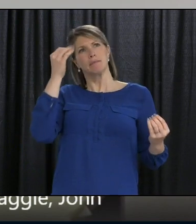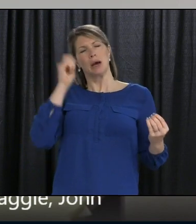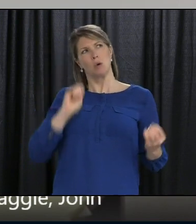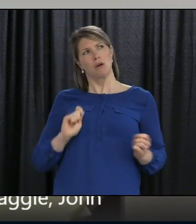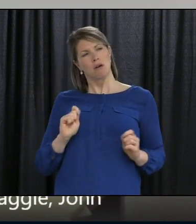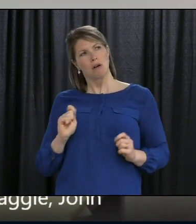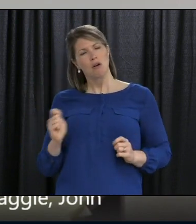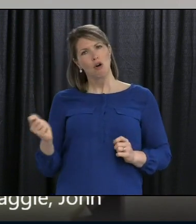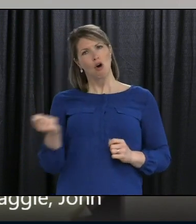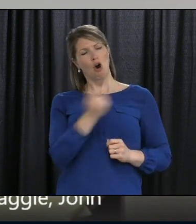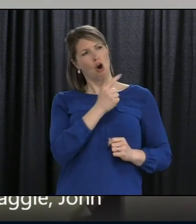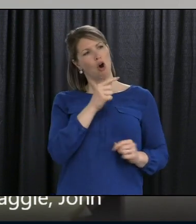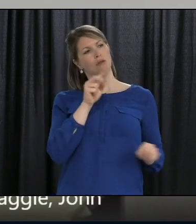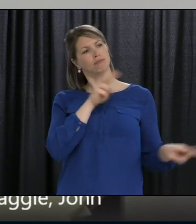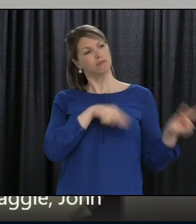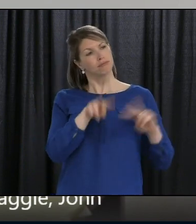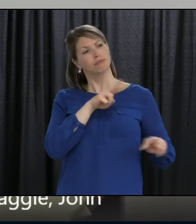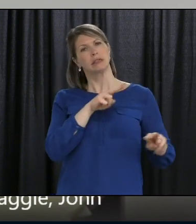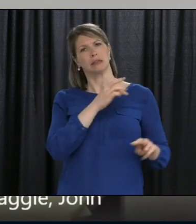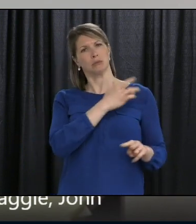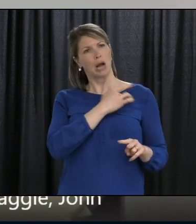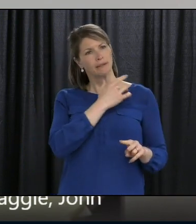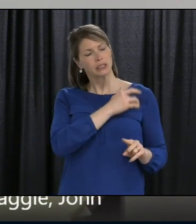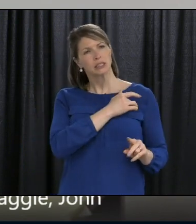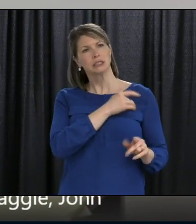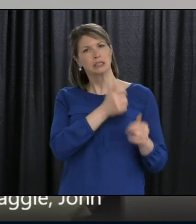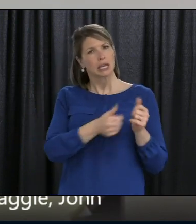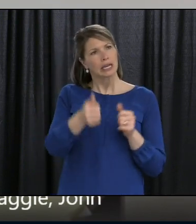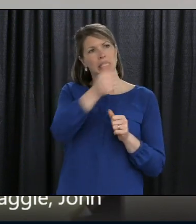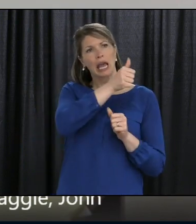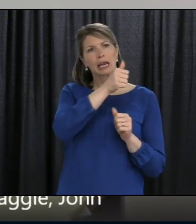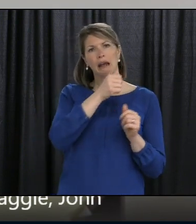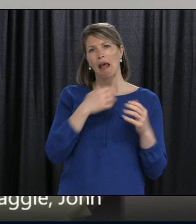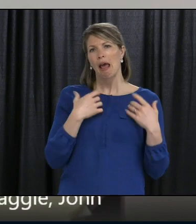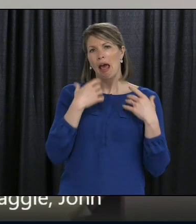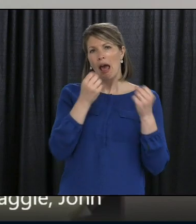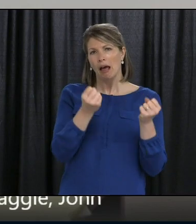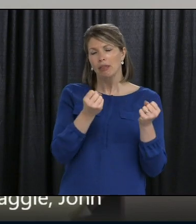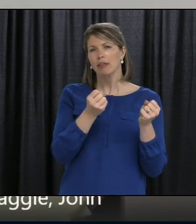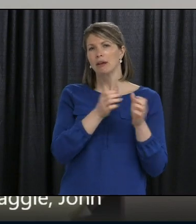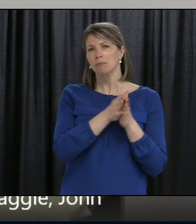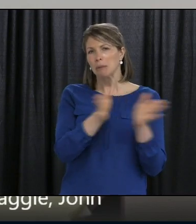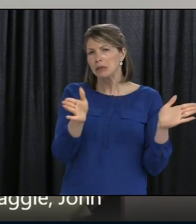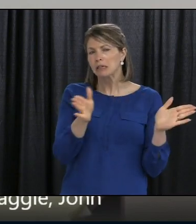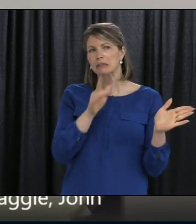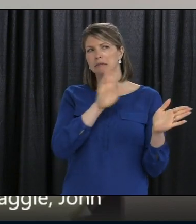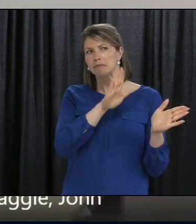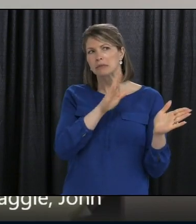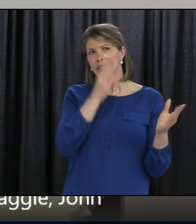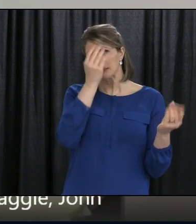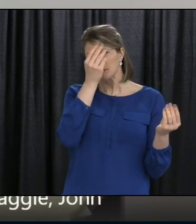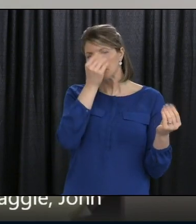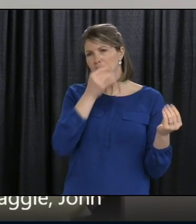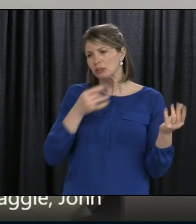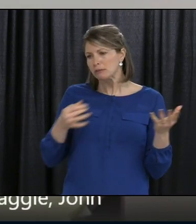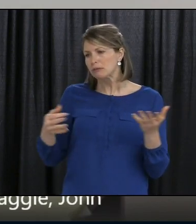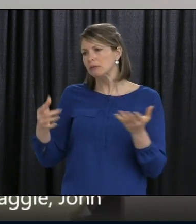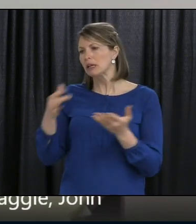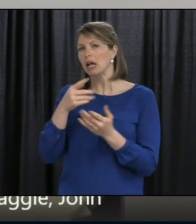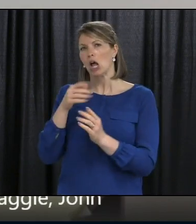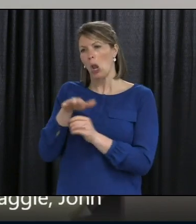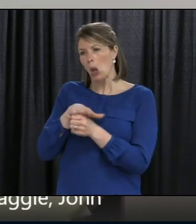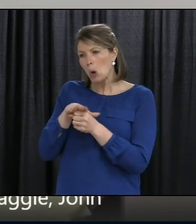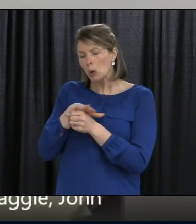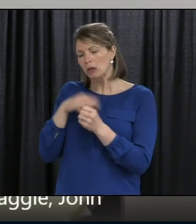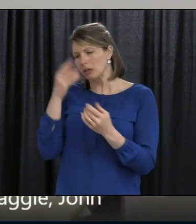and see if there are developments and learnings from other jurisdictions that would allow you to do things differently that might improve the situation.